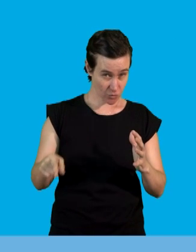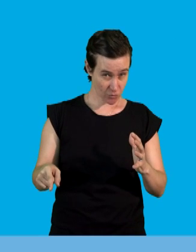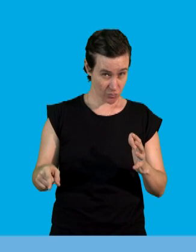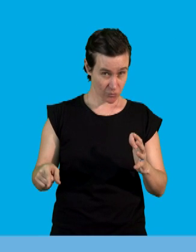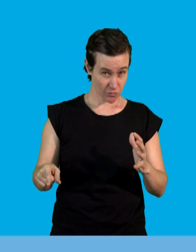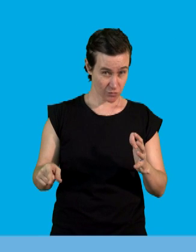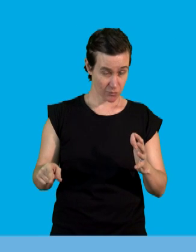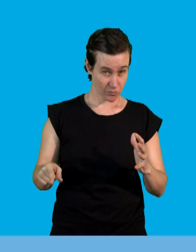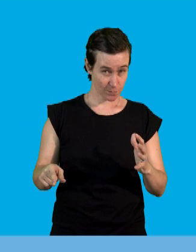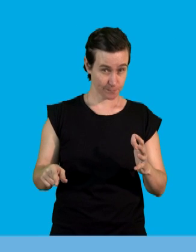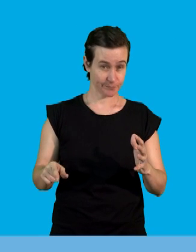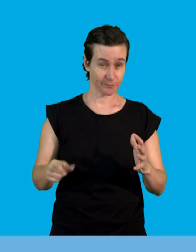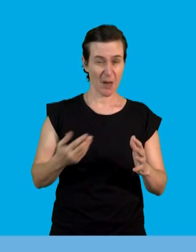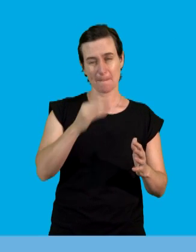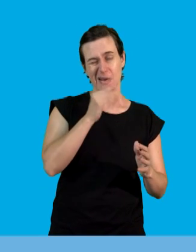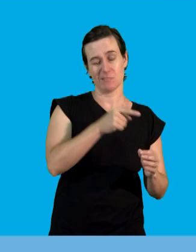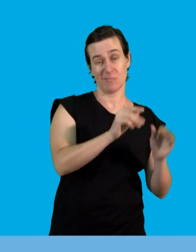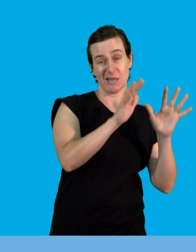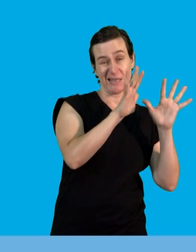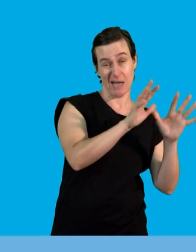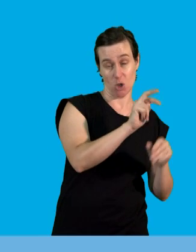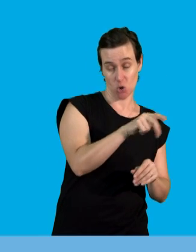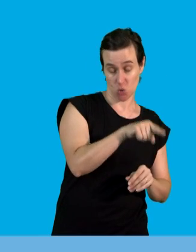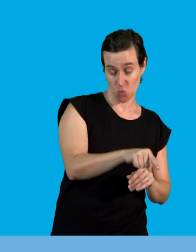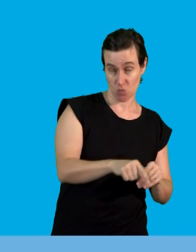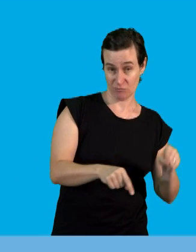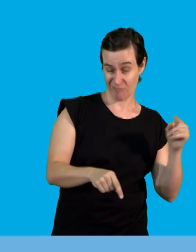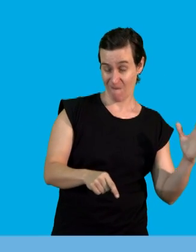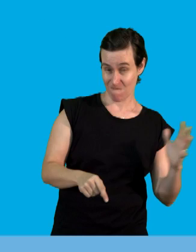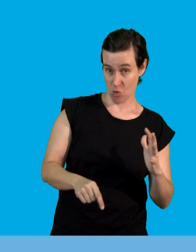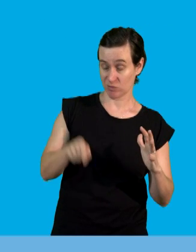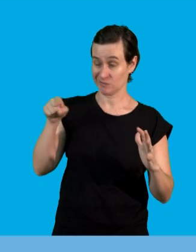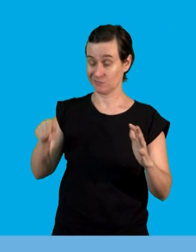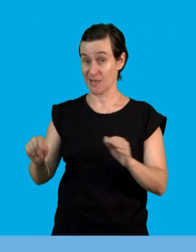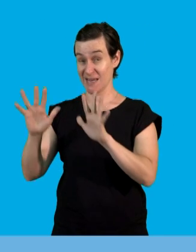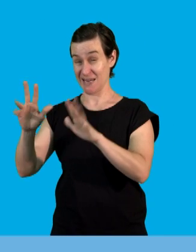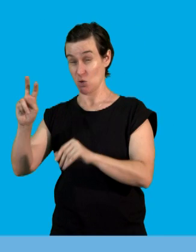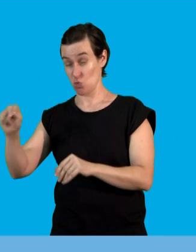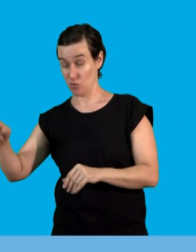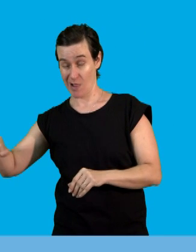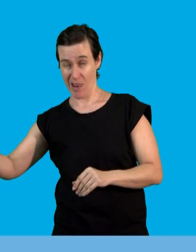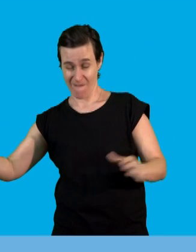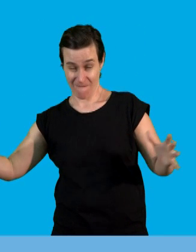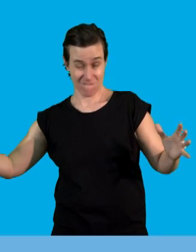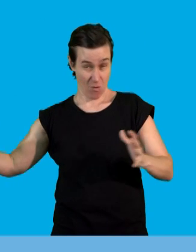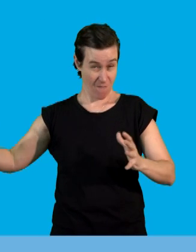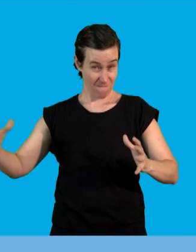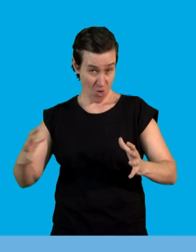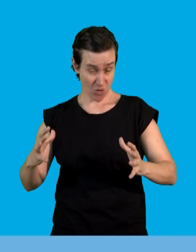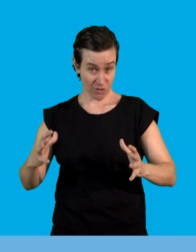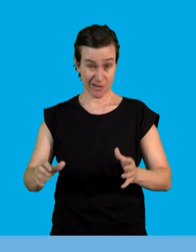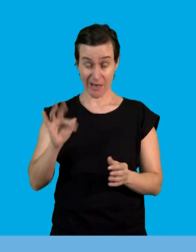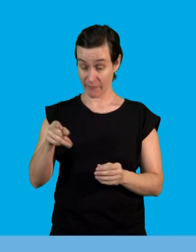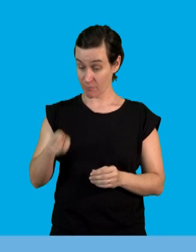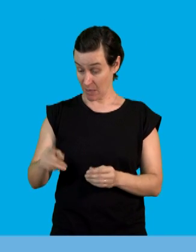Now, assuming that we are applying a force of 10 newtons to the right and a force of 10 newtons to the left. Now, this